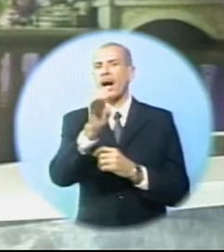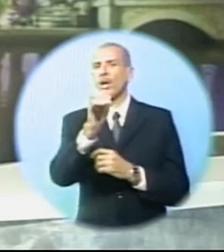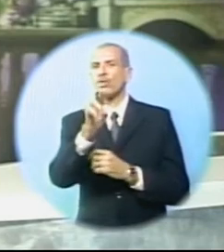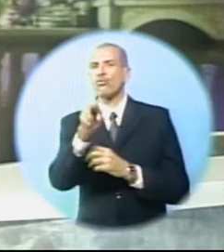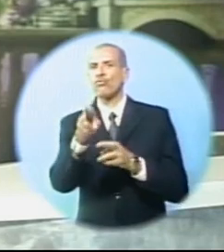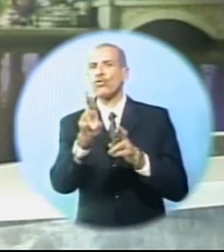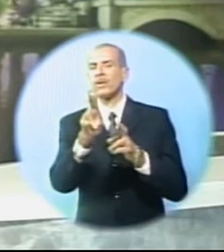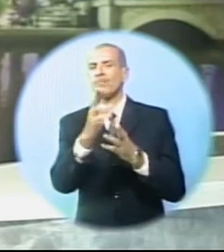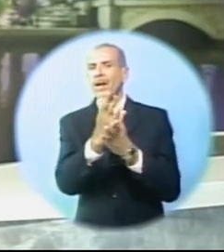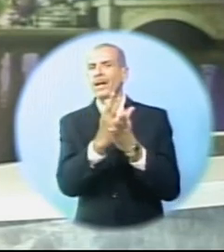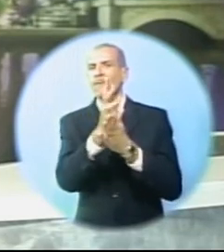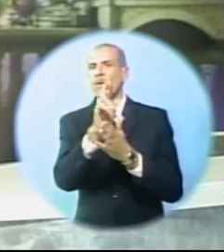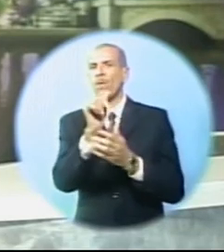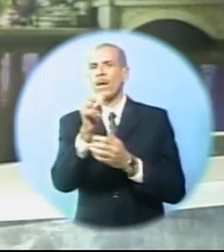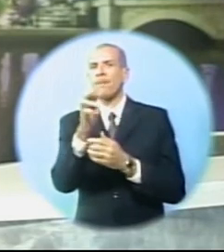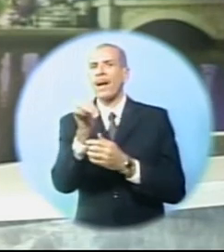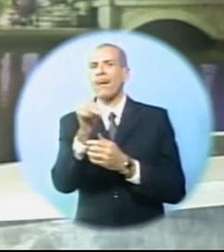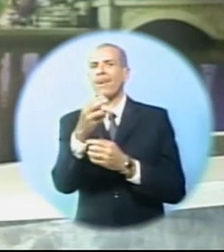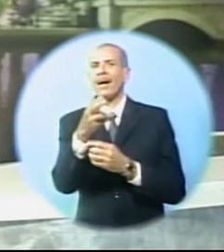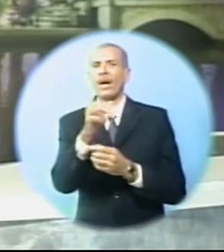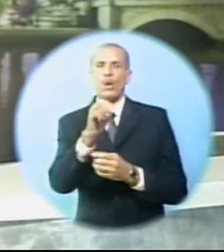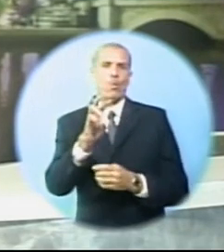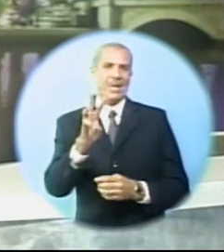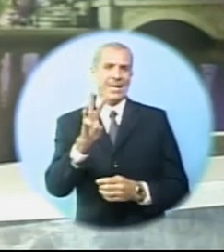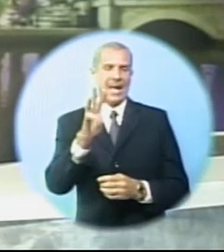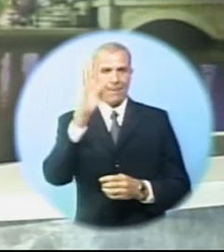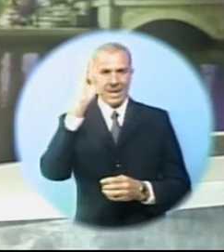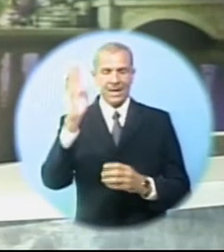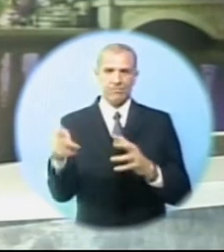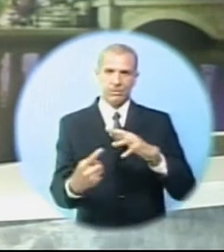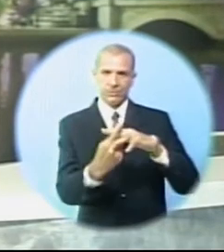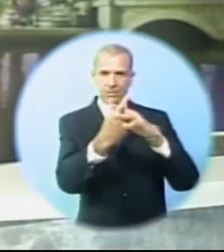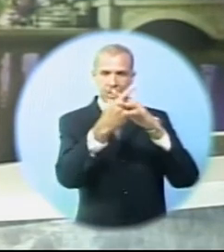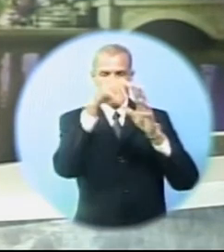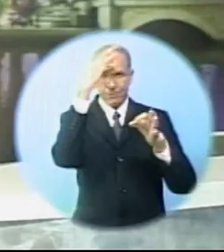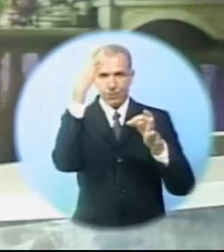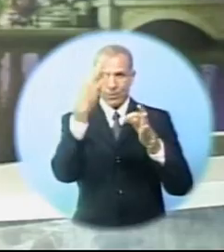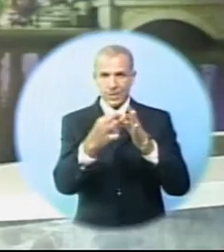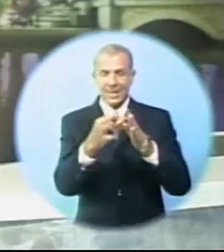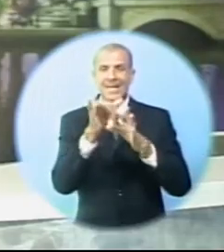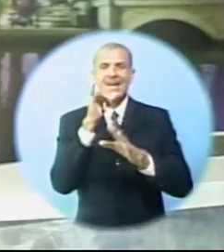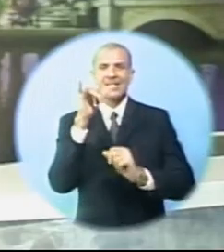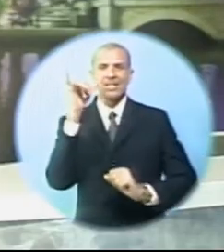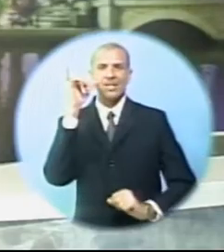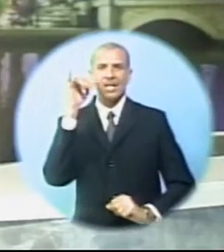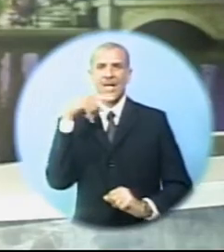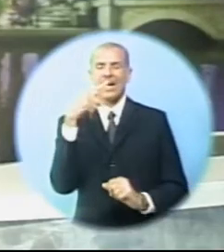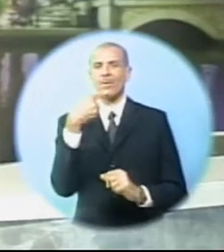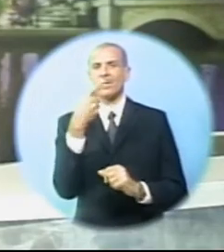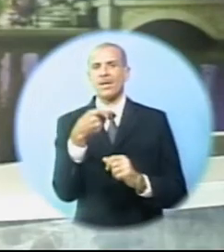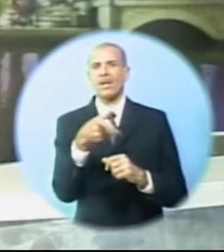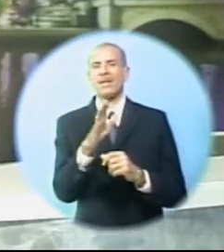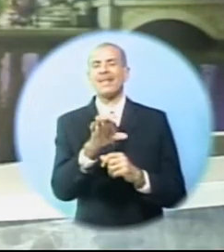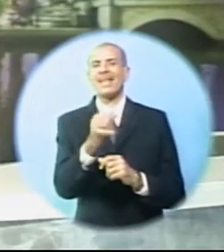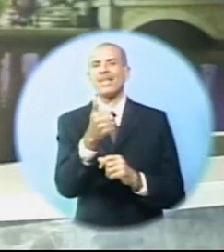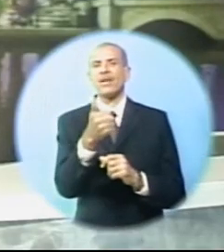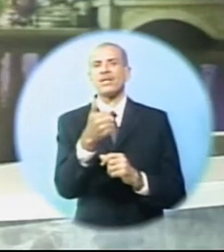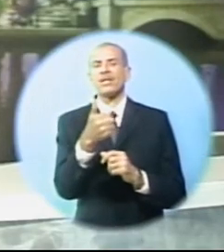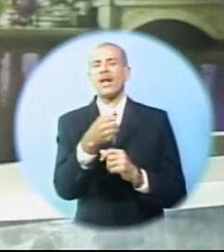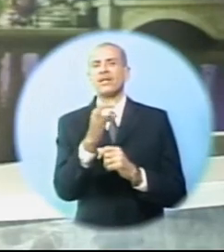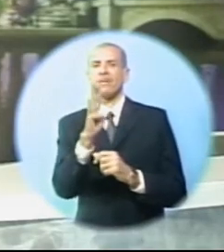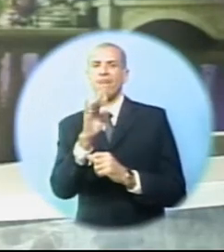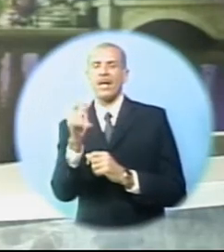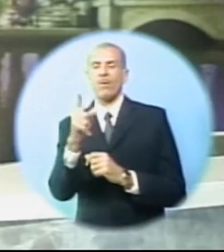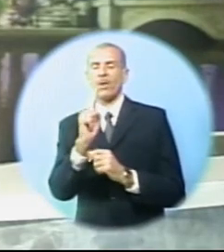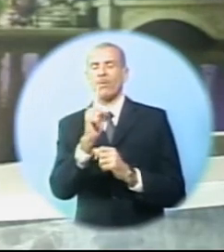a section of the Ronald Map Highway. Blackett appeared at the Whole Town Magistrates Court yesterday and was granted $10,000 bail with